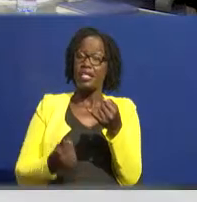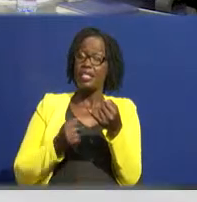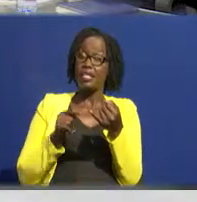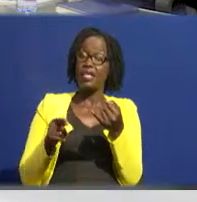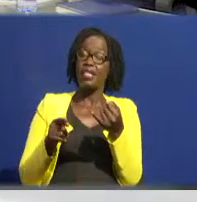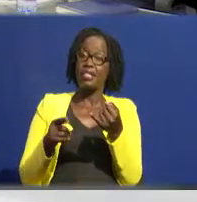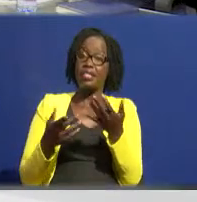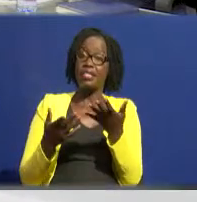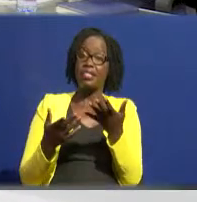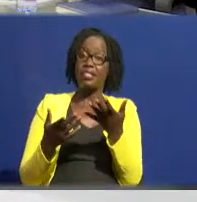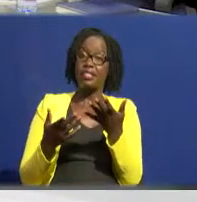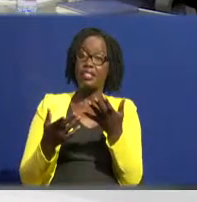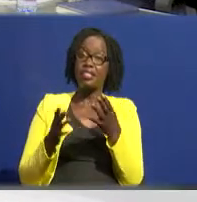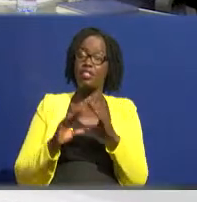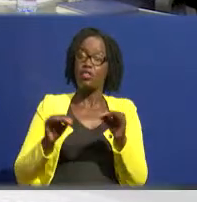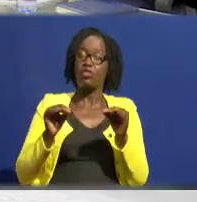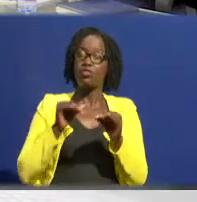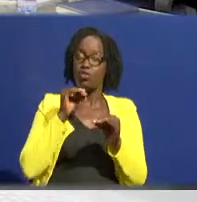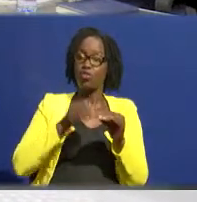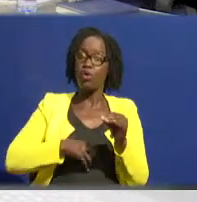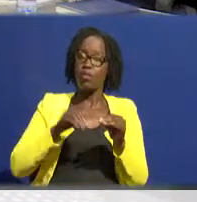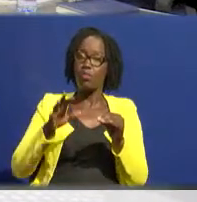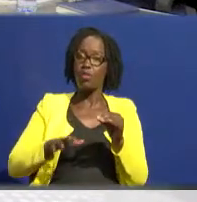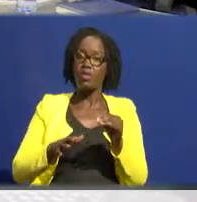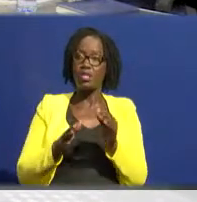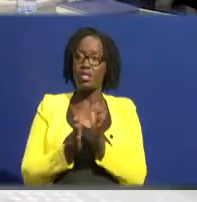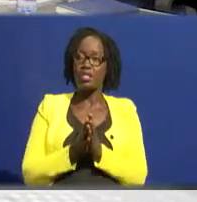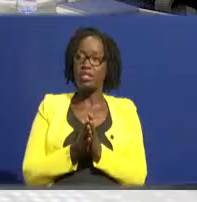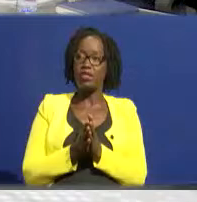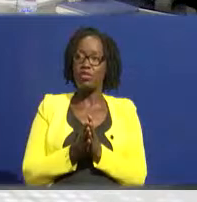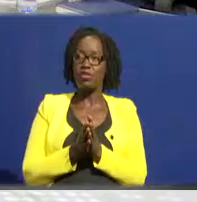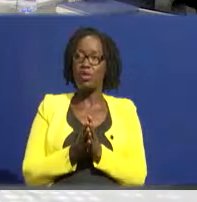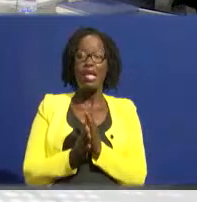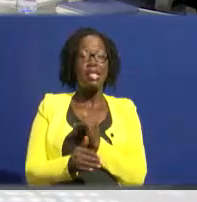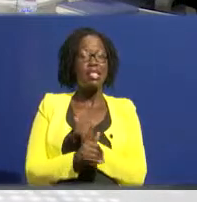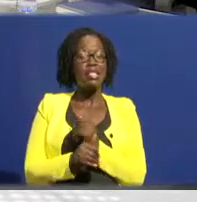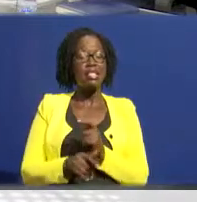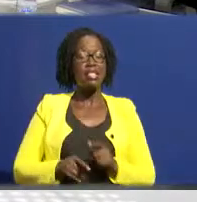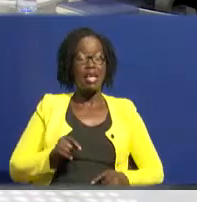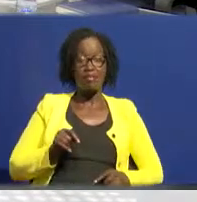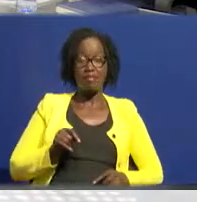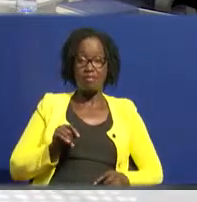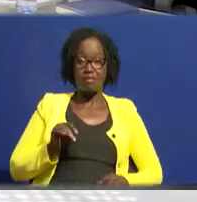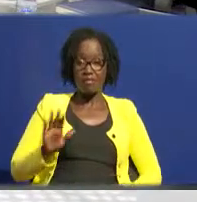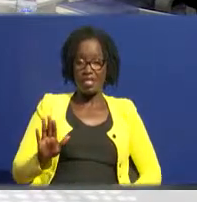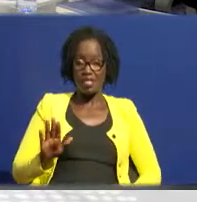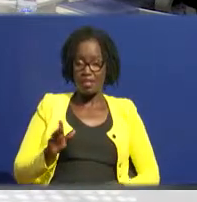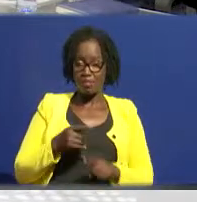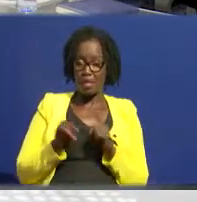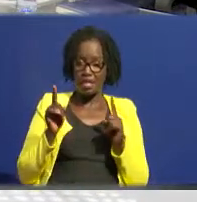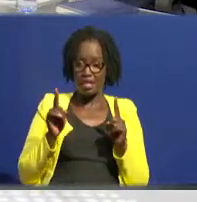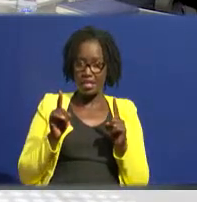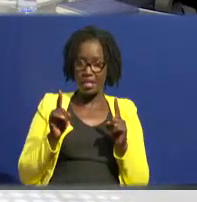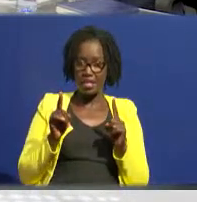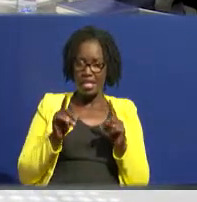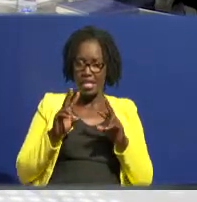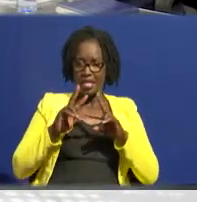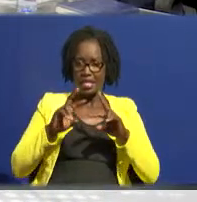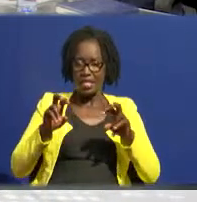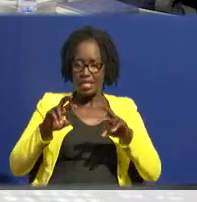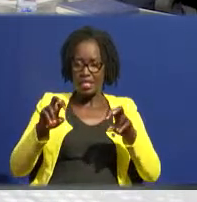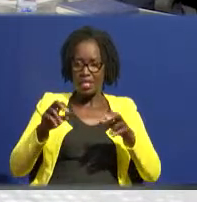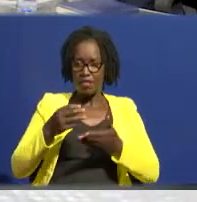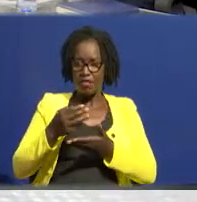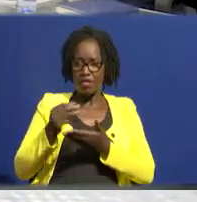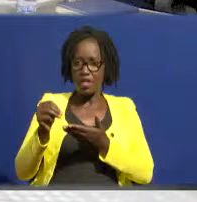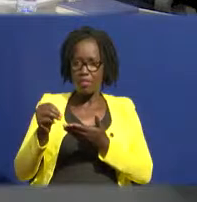because that is bad, she's even threatening her own life. And that was the advice, but again, seeking for them at least